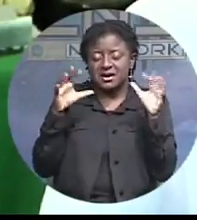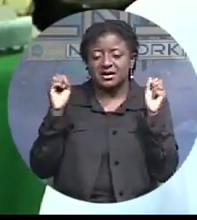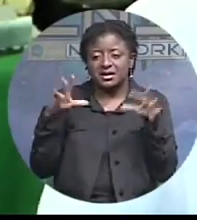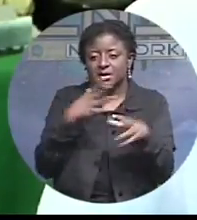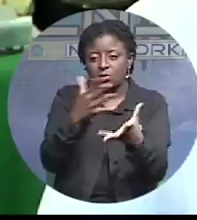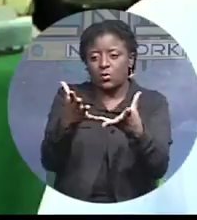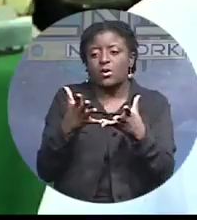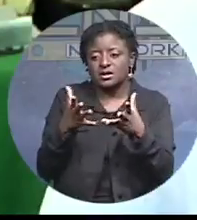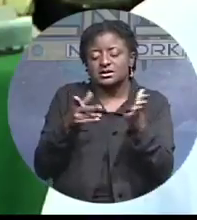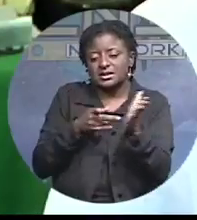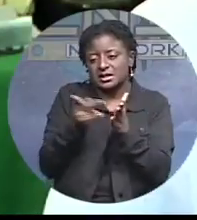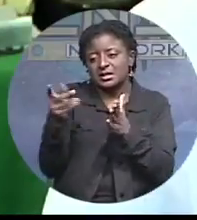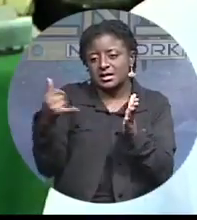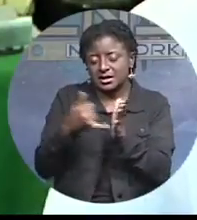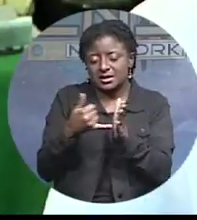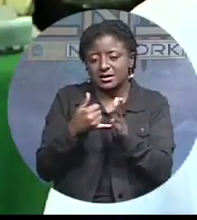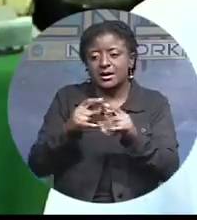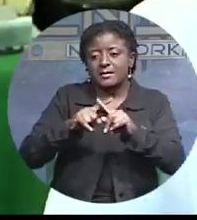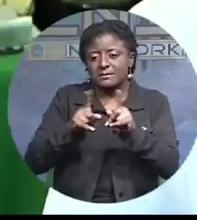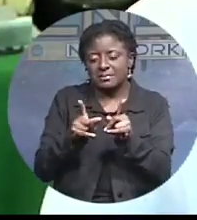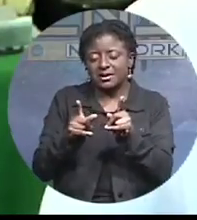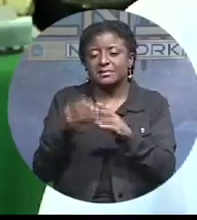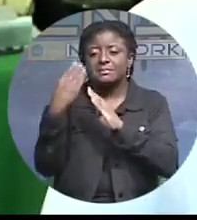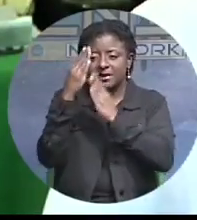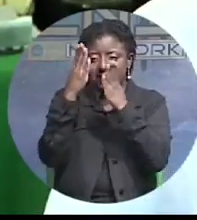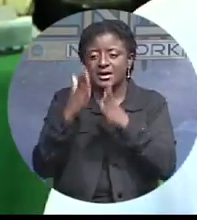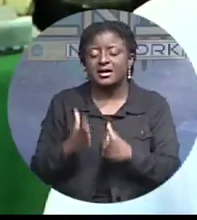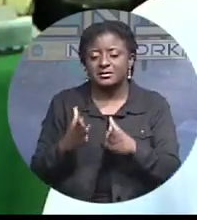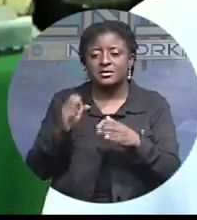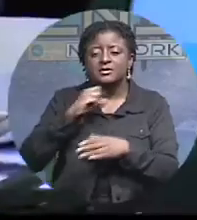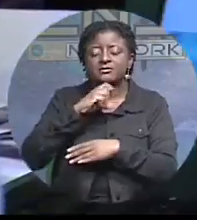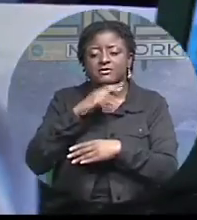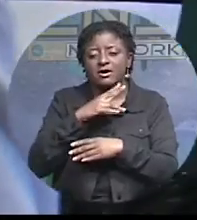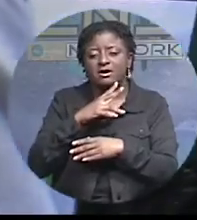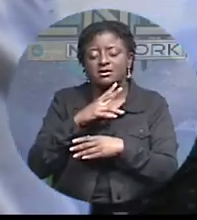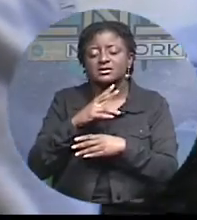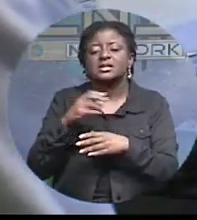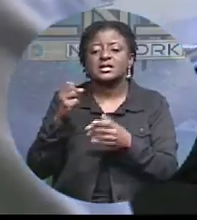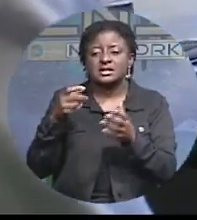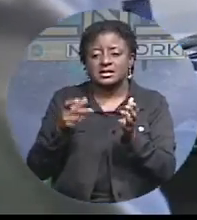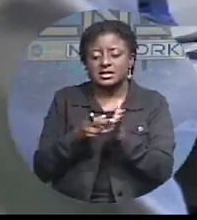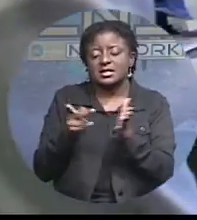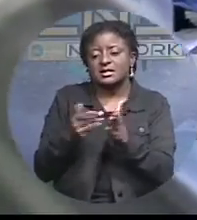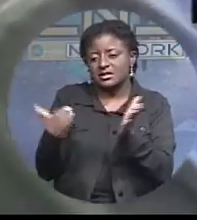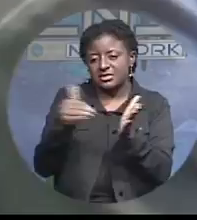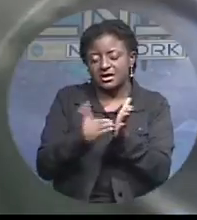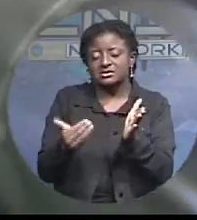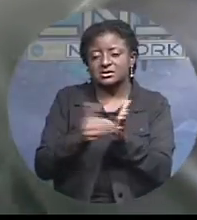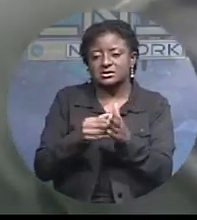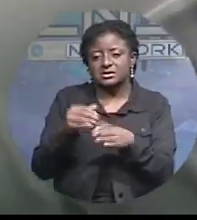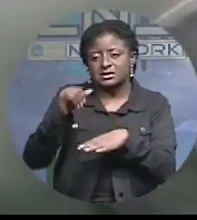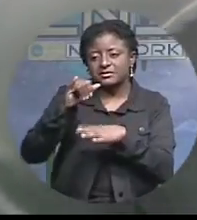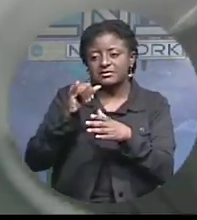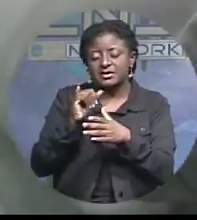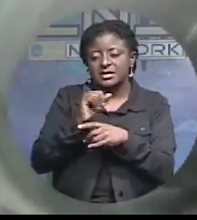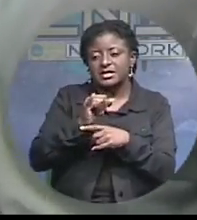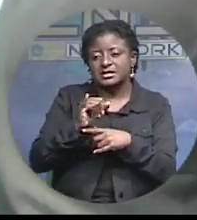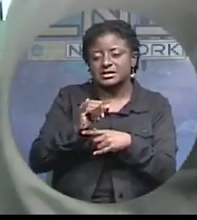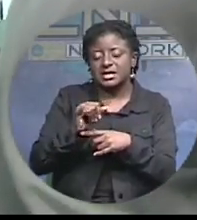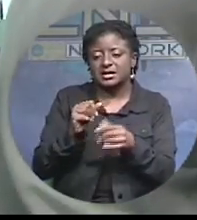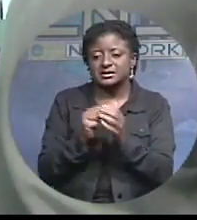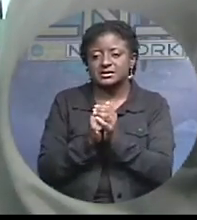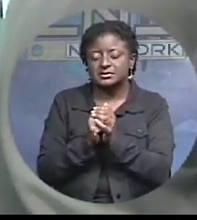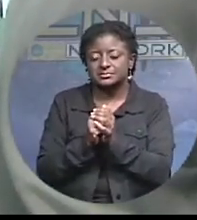are beneficial in their own right with killing thousands of insects. Benjamin remembered some calls lasting up to half an hour, but